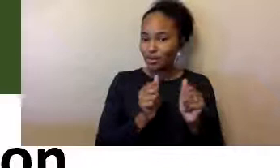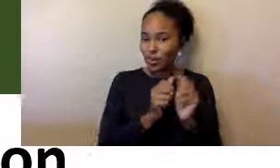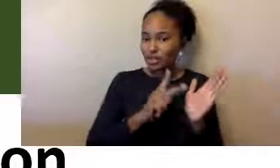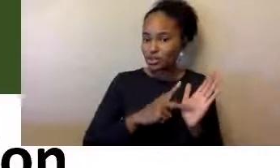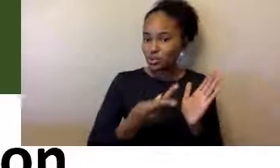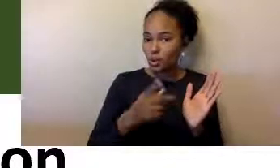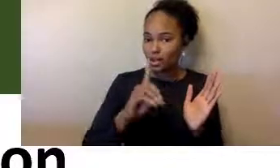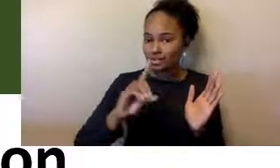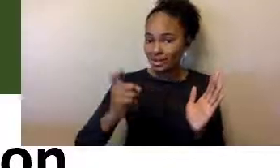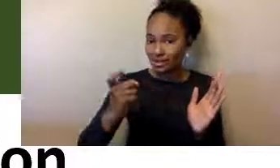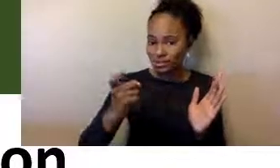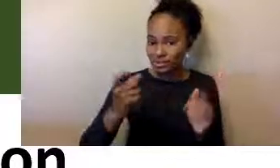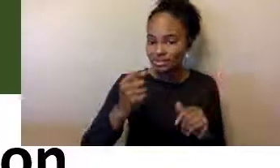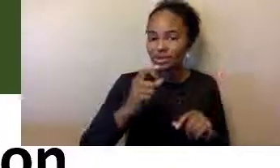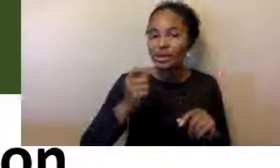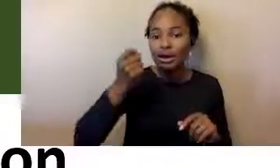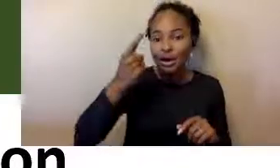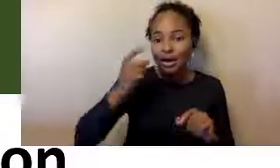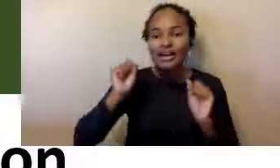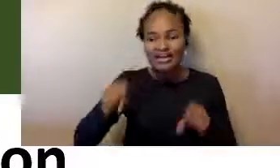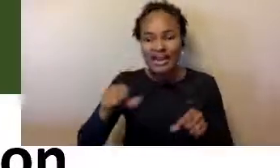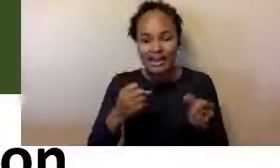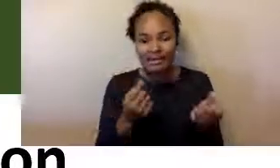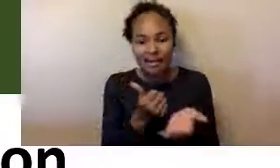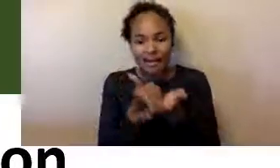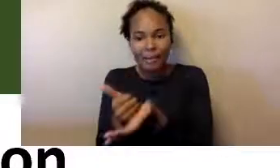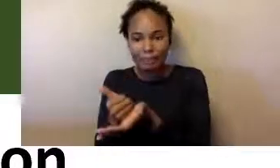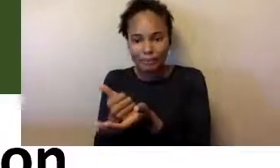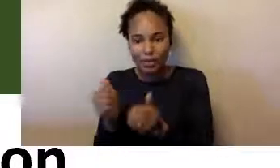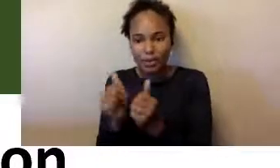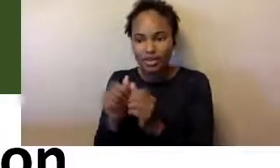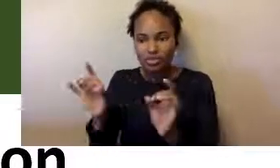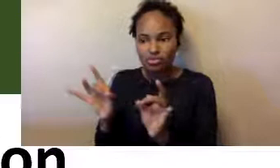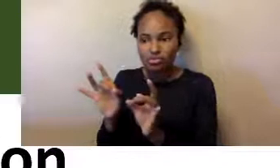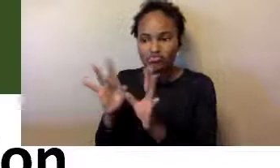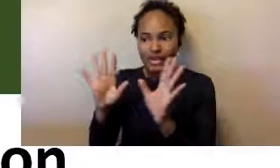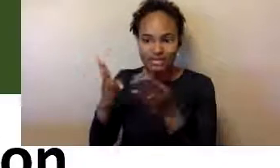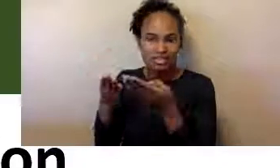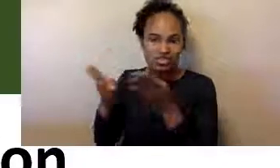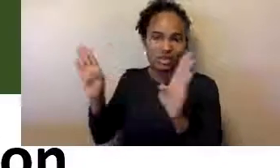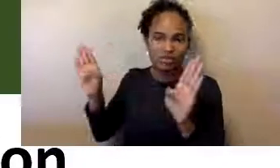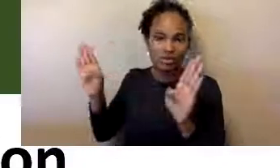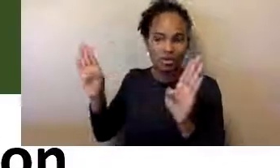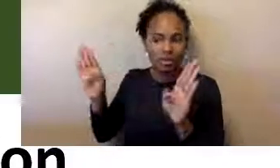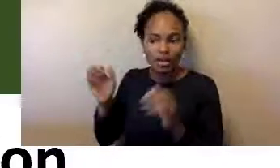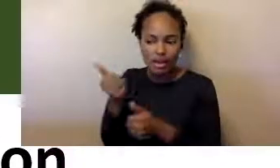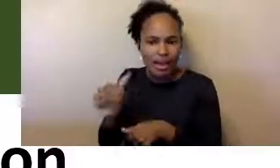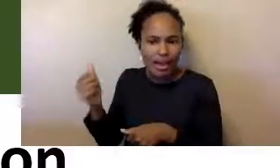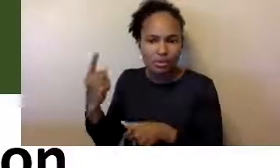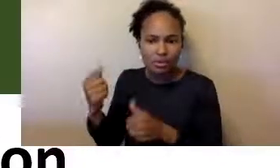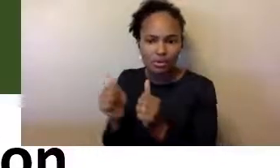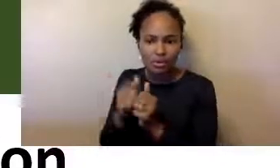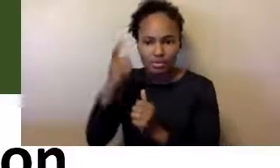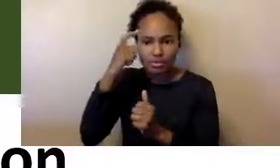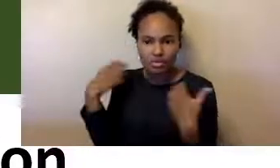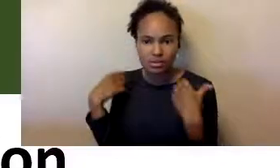the crisis system in general and improve it for anyone who has a mental health crisis.